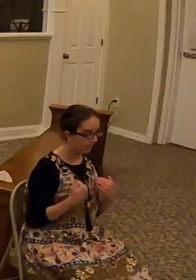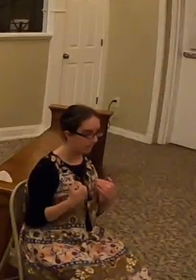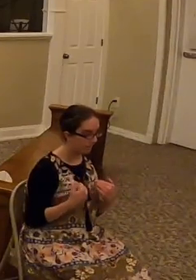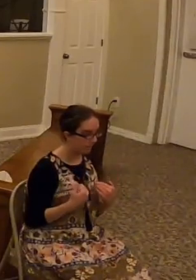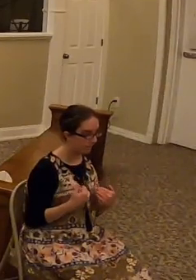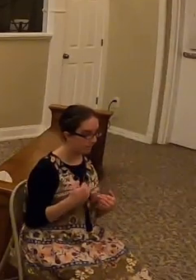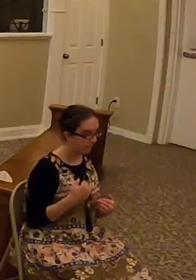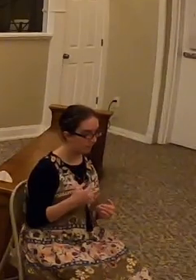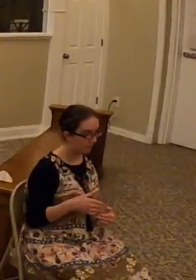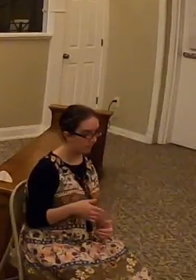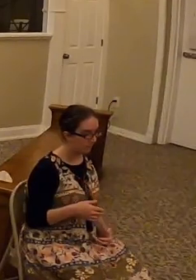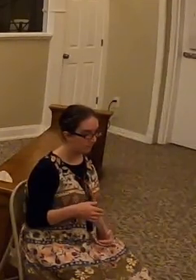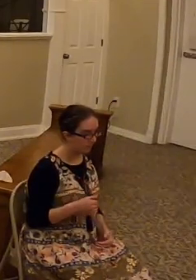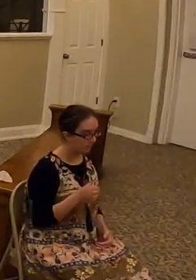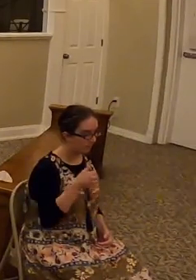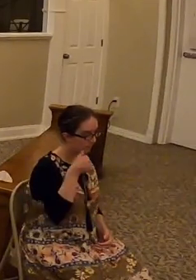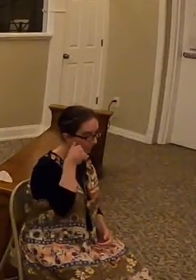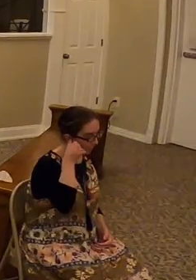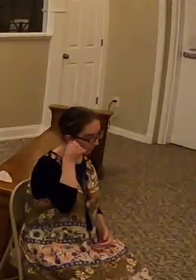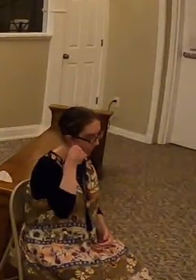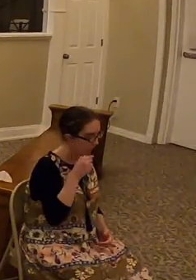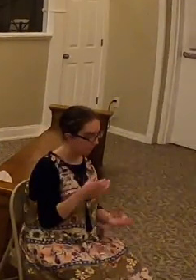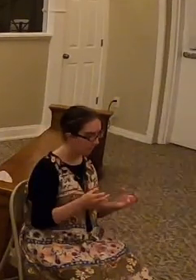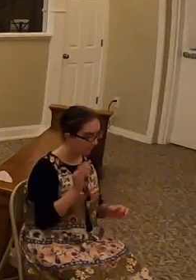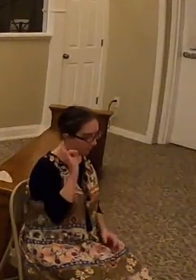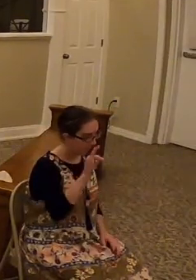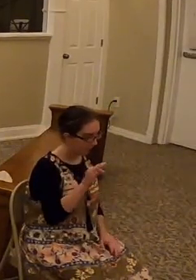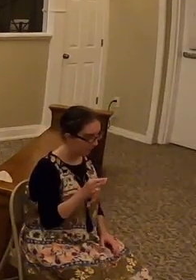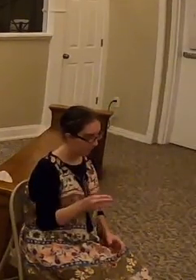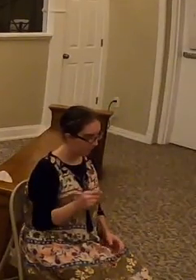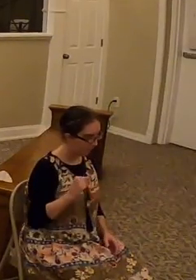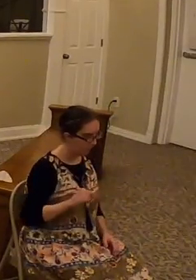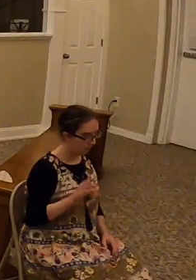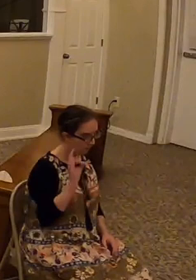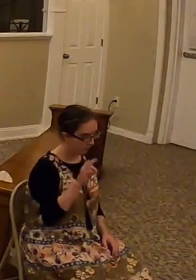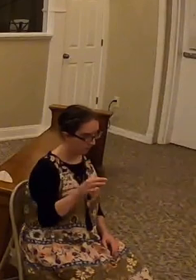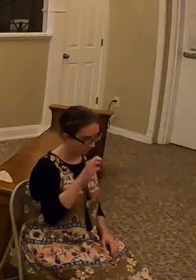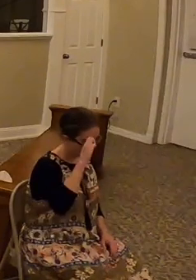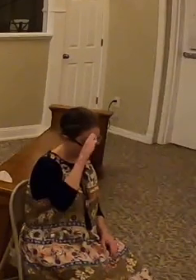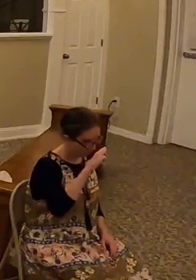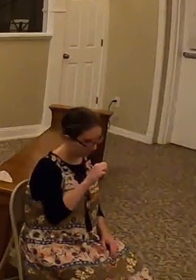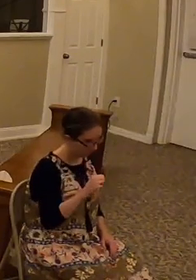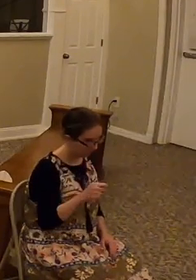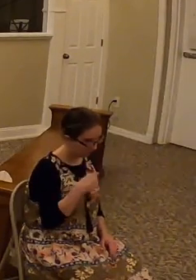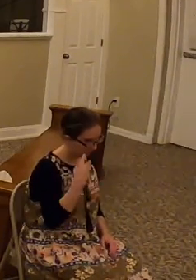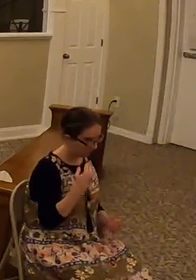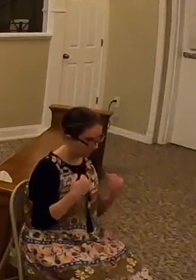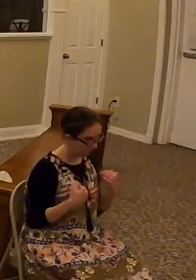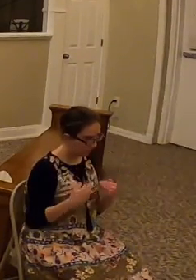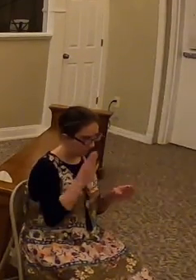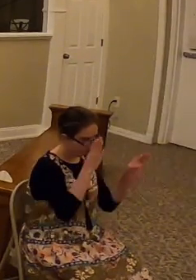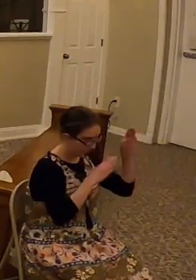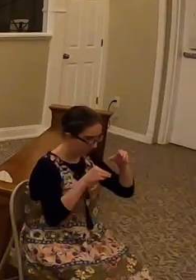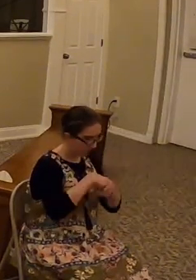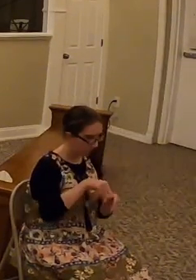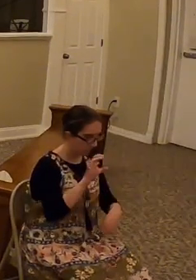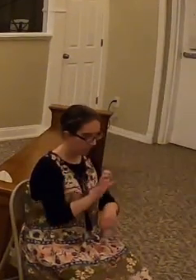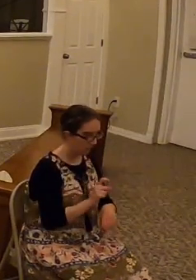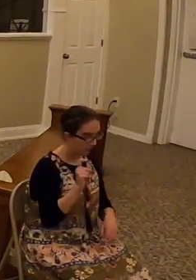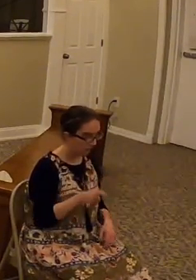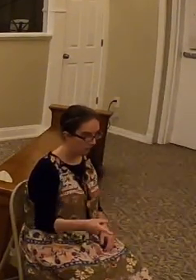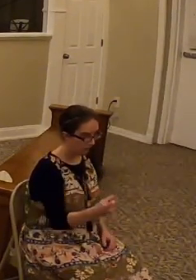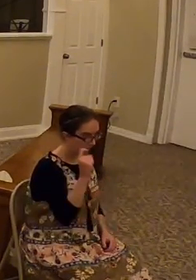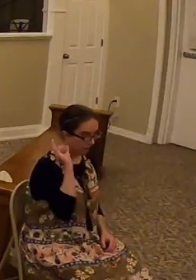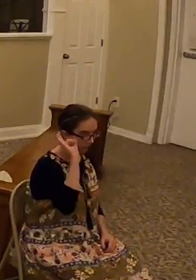I had a person call me, wanted me to come preach for him one time. And I went and preached, and he said, I've got some issues in the church. I just need